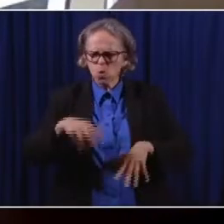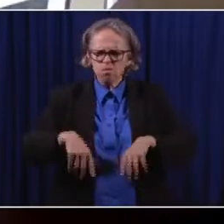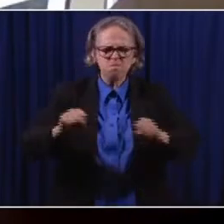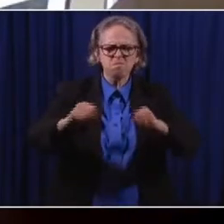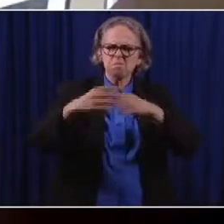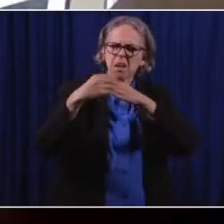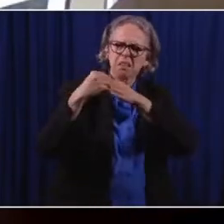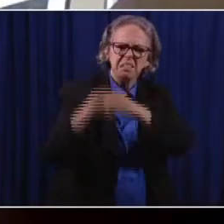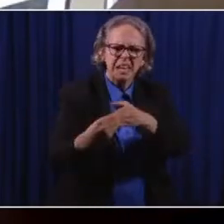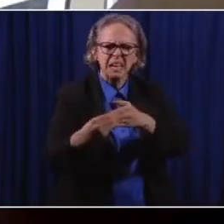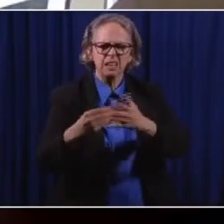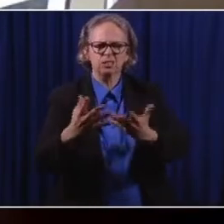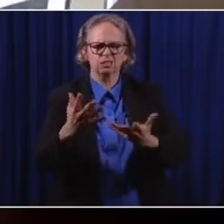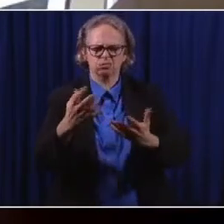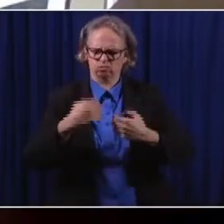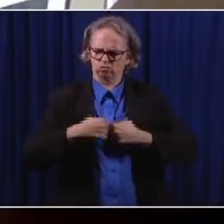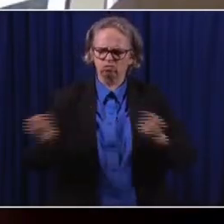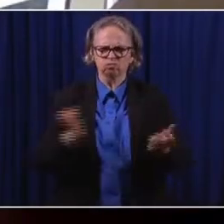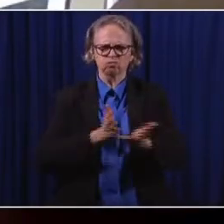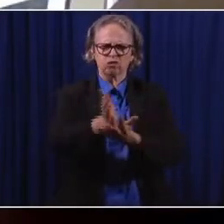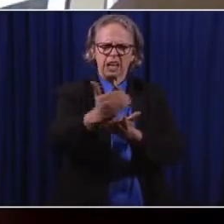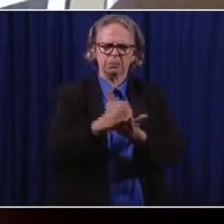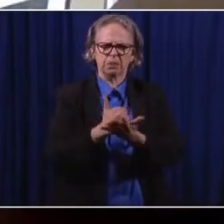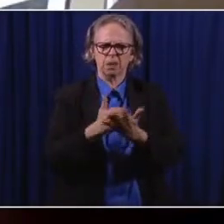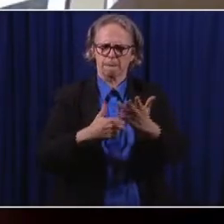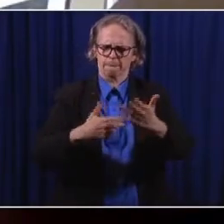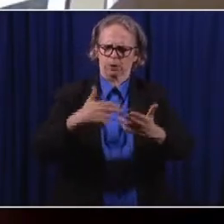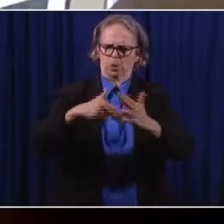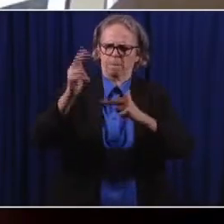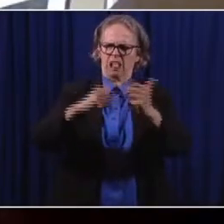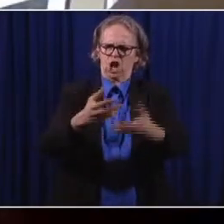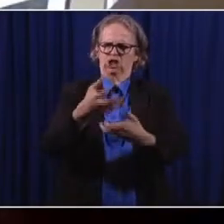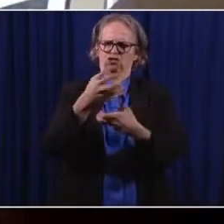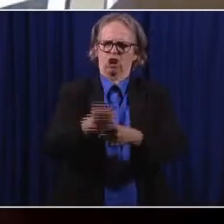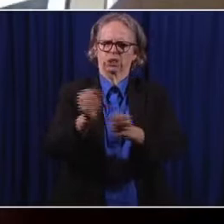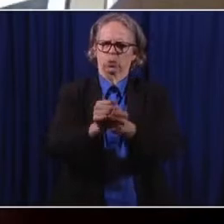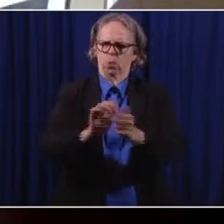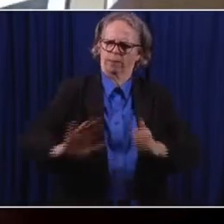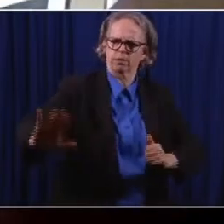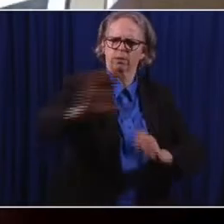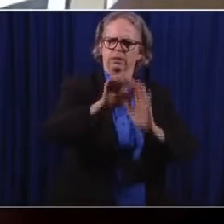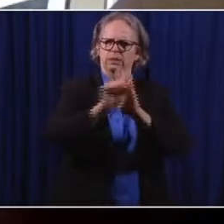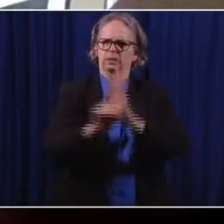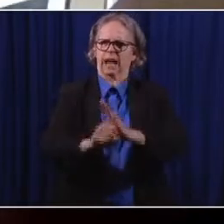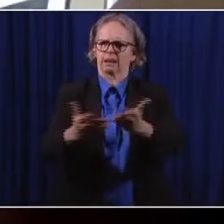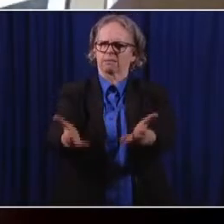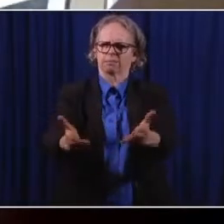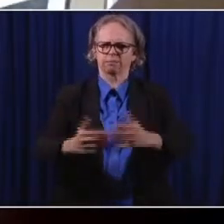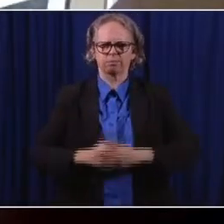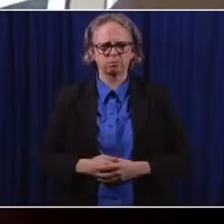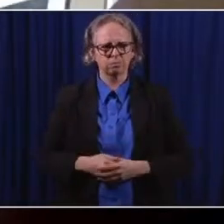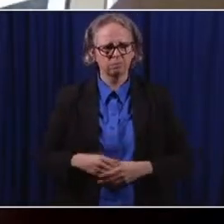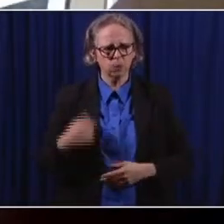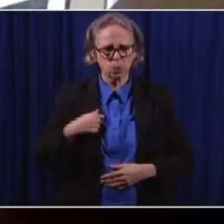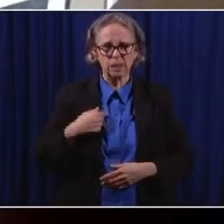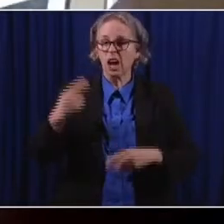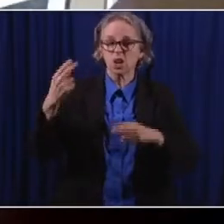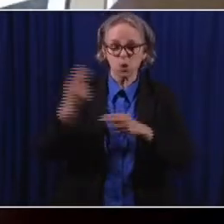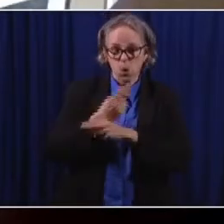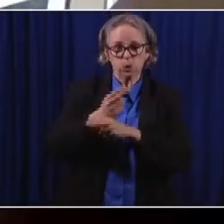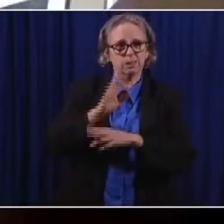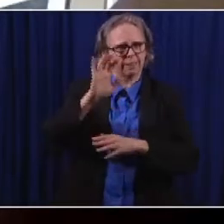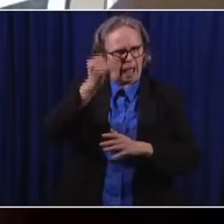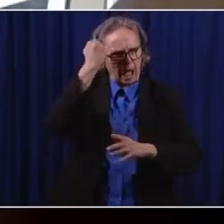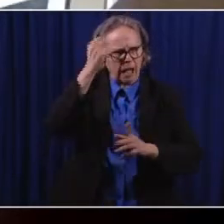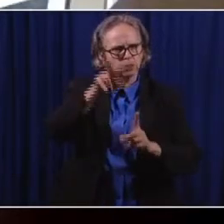feel informed. It lets us know how we're doing as a region, as a community, as a school district. And the data that's on the